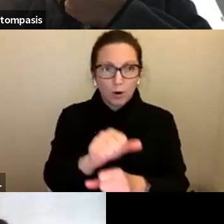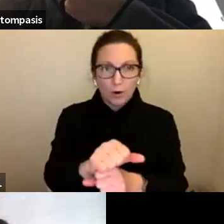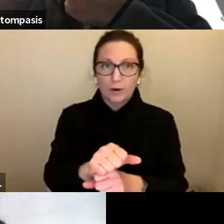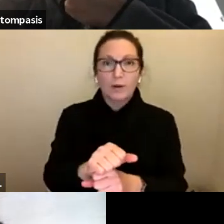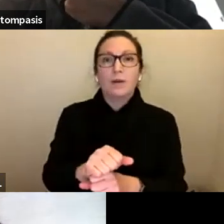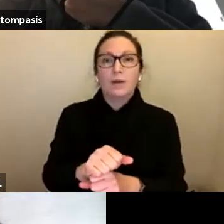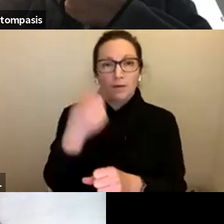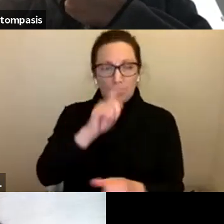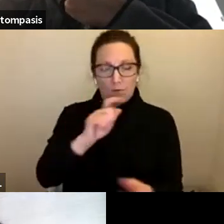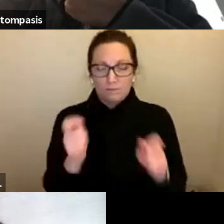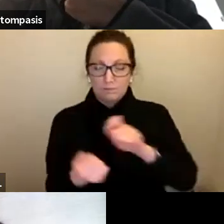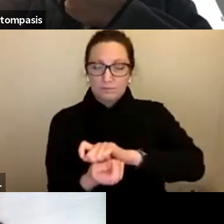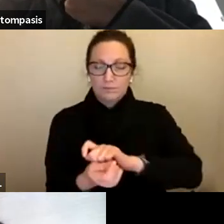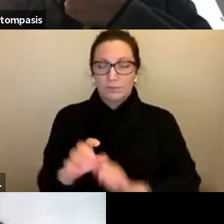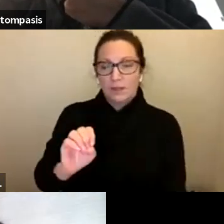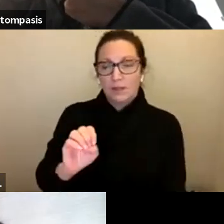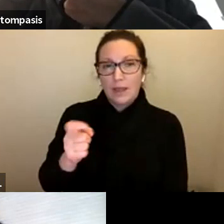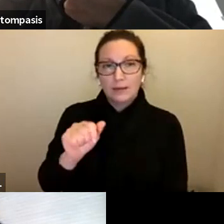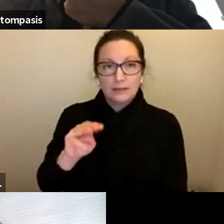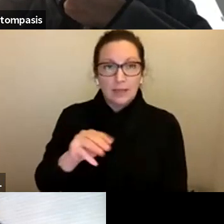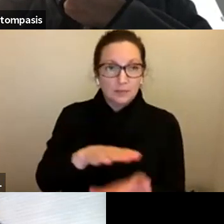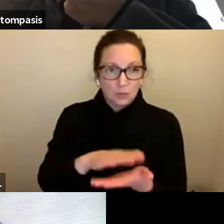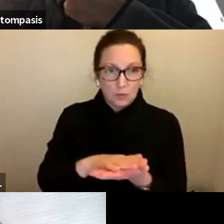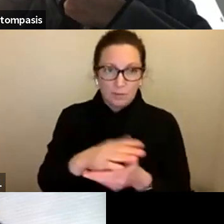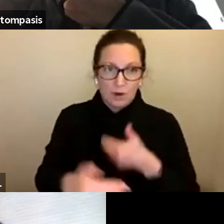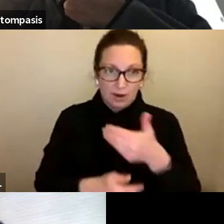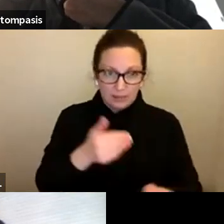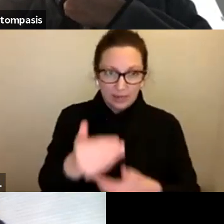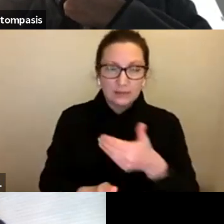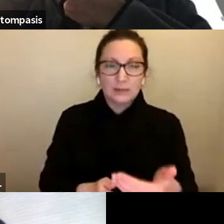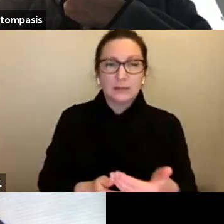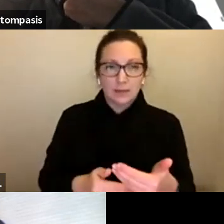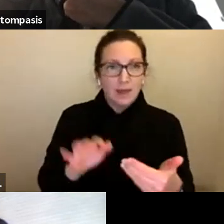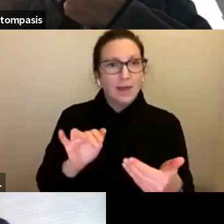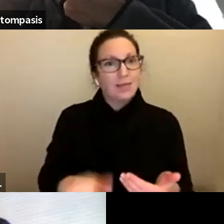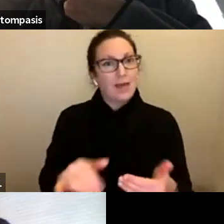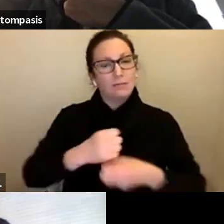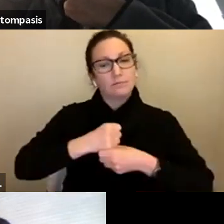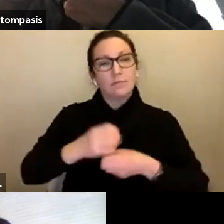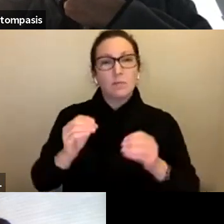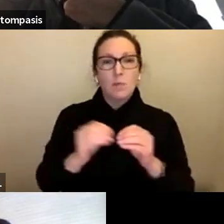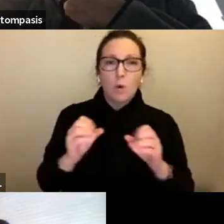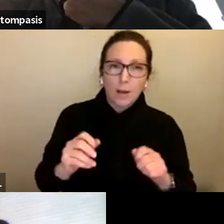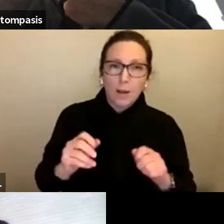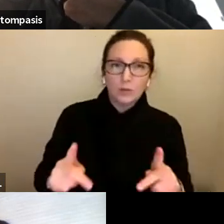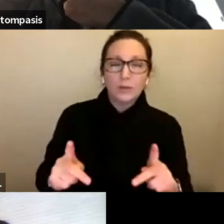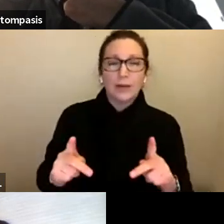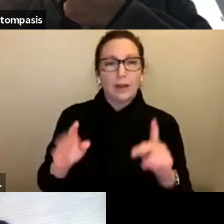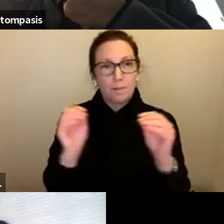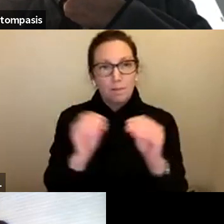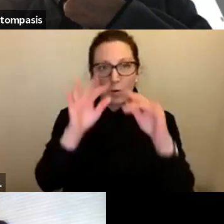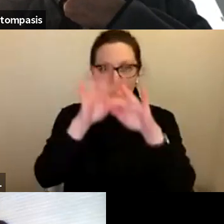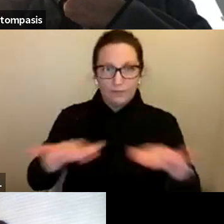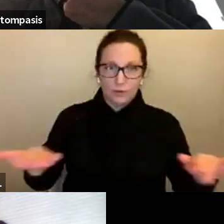entrance process one that promotes opportunity, thereby increasing a more representative BPS student